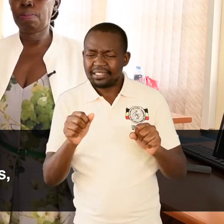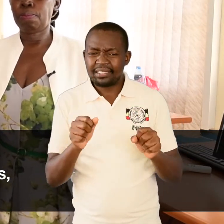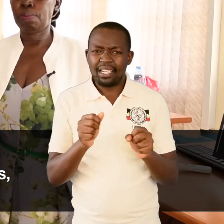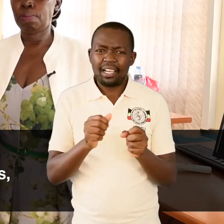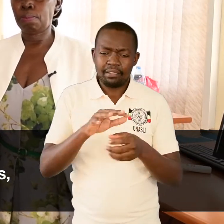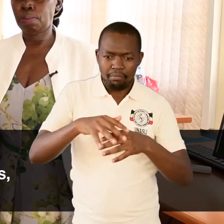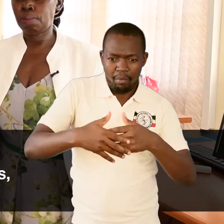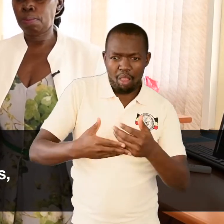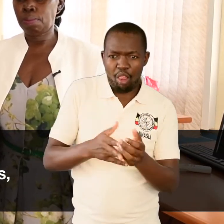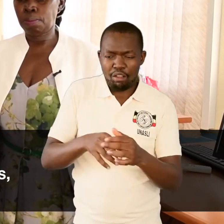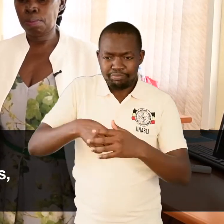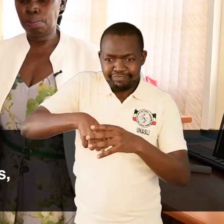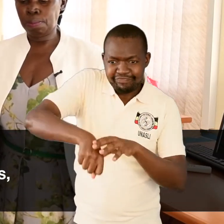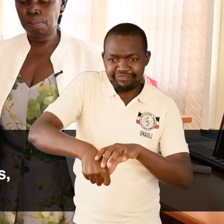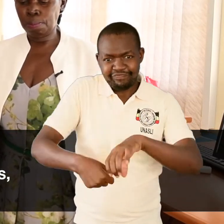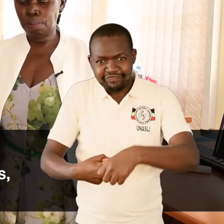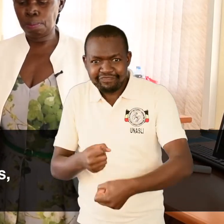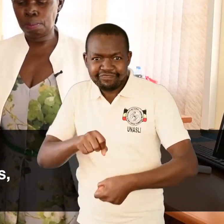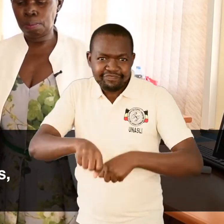mix the different